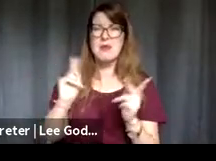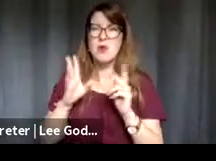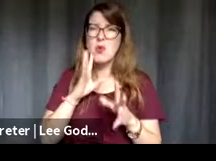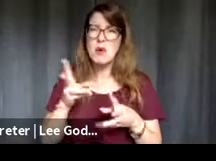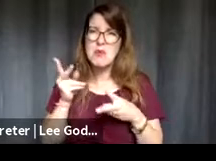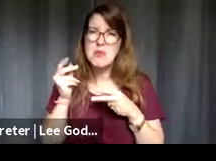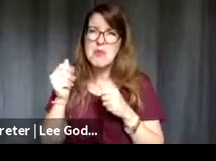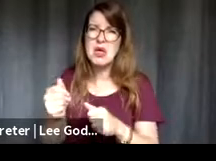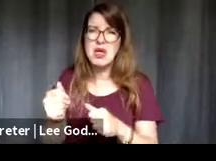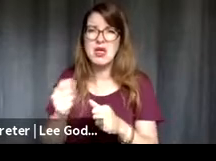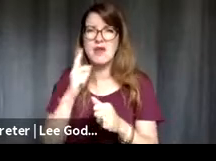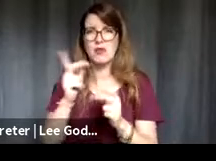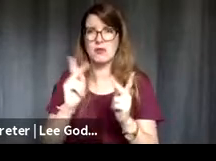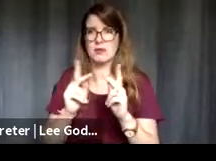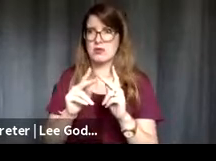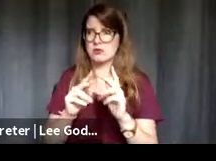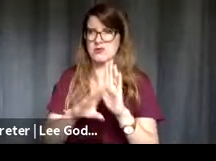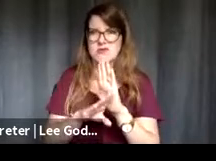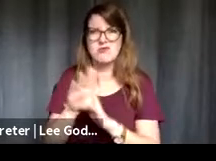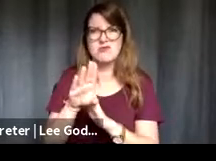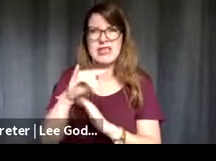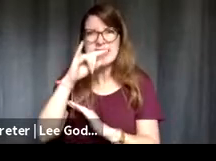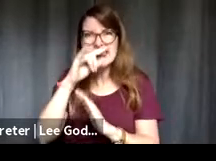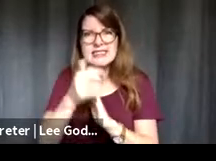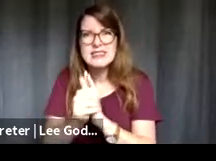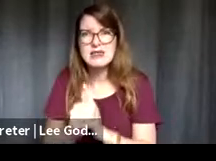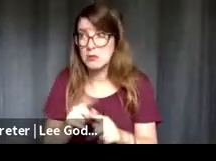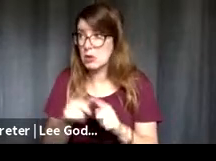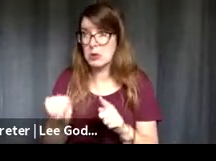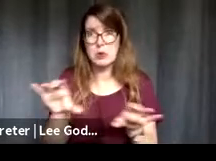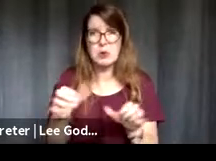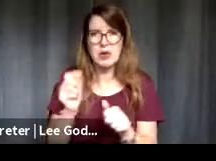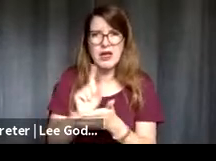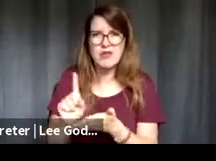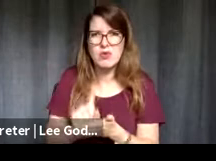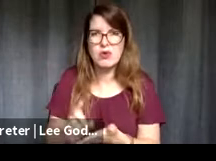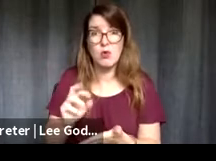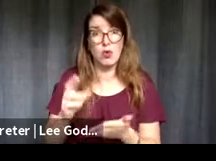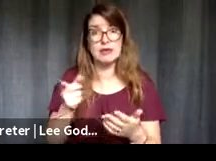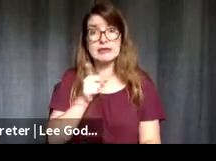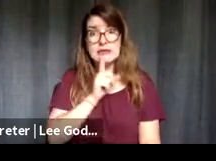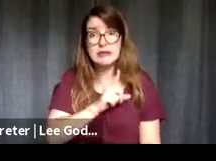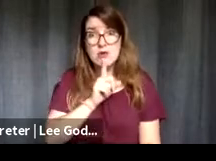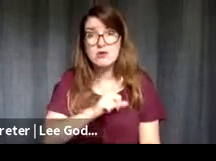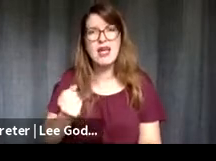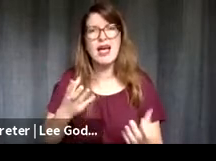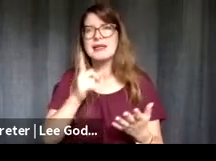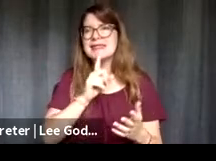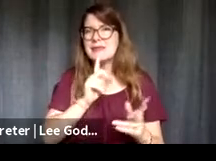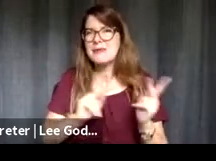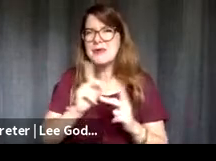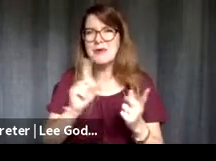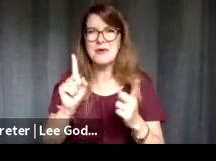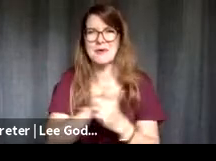to develop their kids. You guys are developing people's kids every week here. And singles, how many singles have probably met their spouse here? I mean,